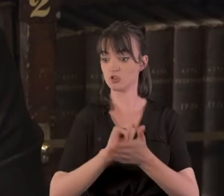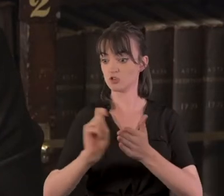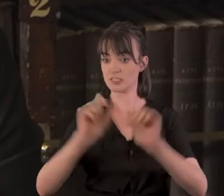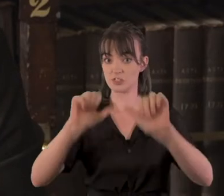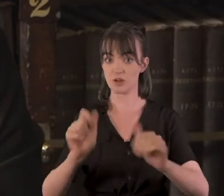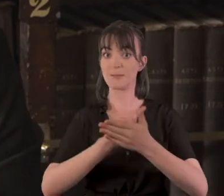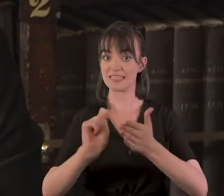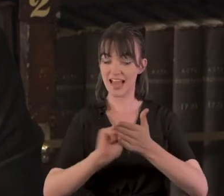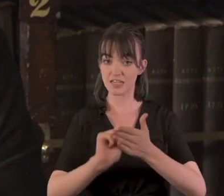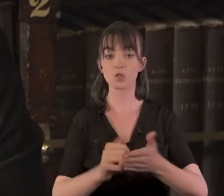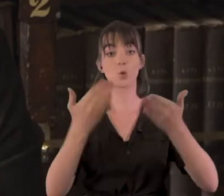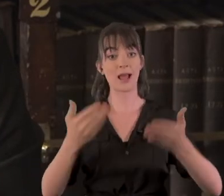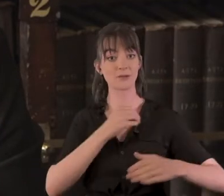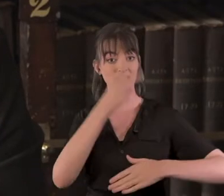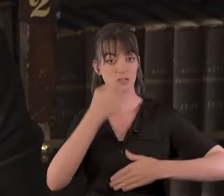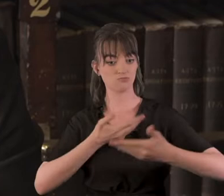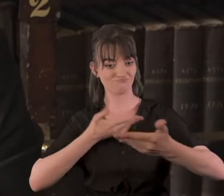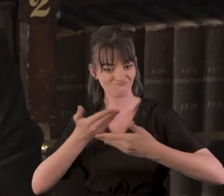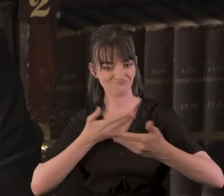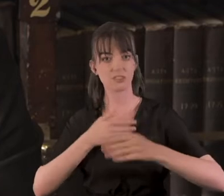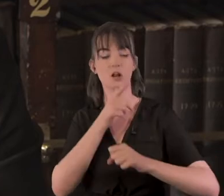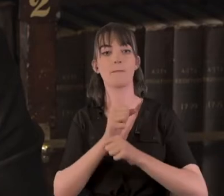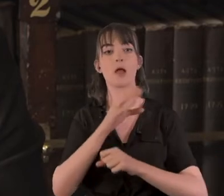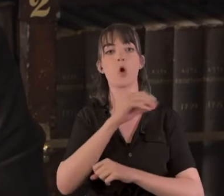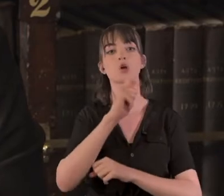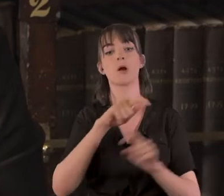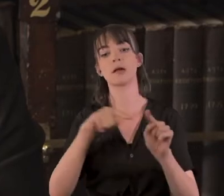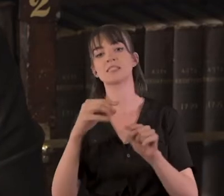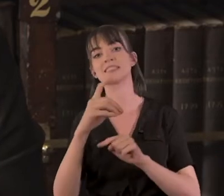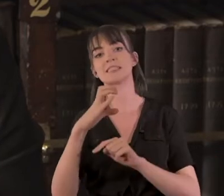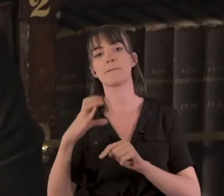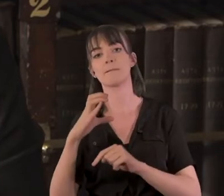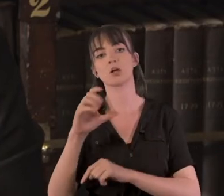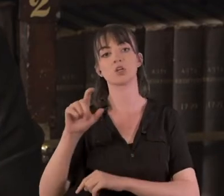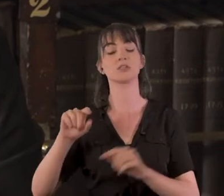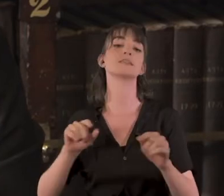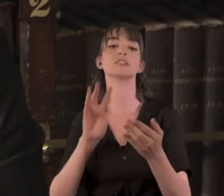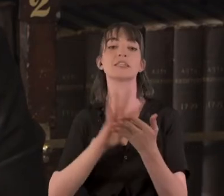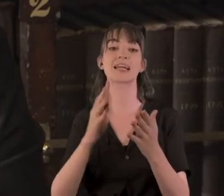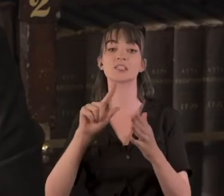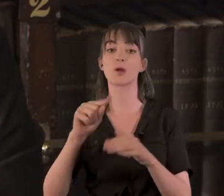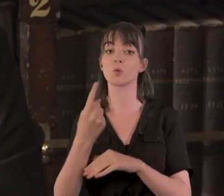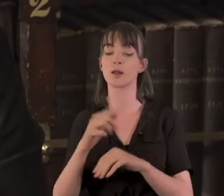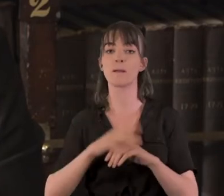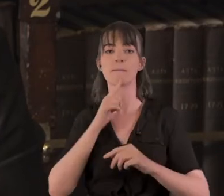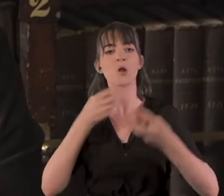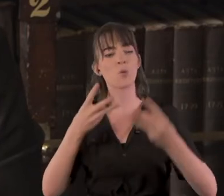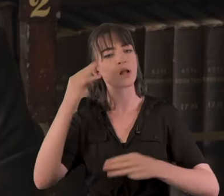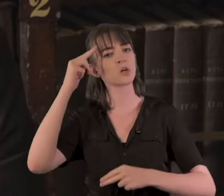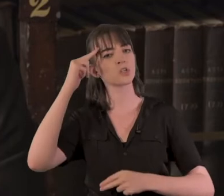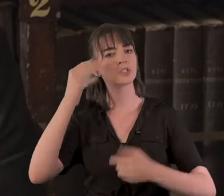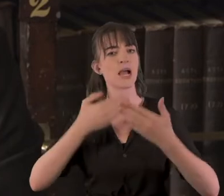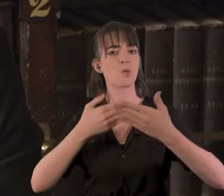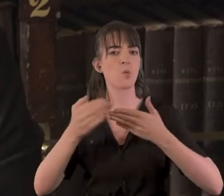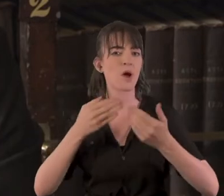discussion will focus on the events of October to December 21. But I think to understand what went on in